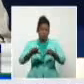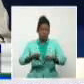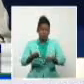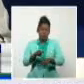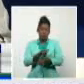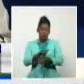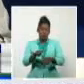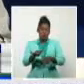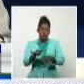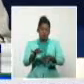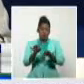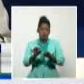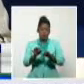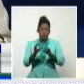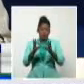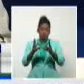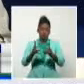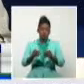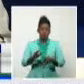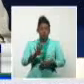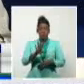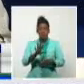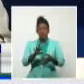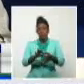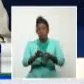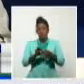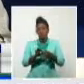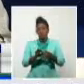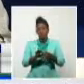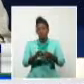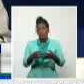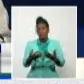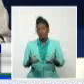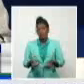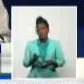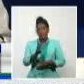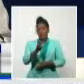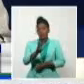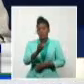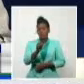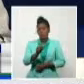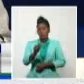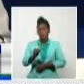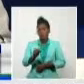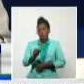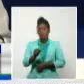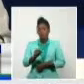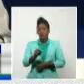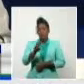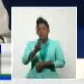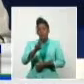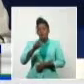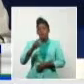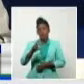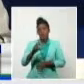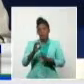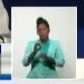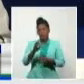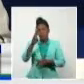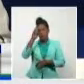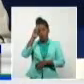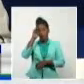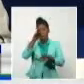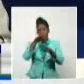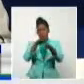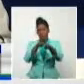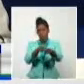They are in the recovery phase son los tres with limited or restricted movement in their homes, en el hospital and